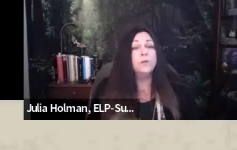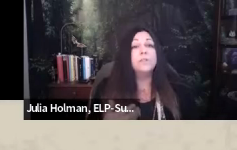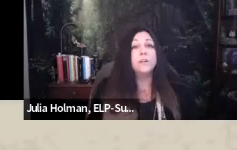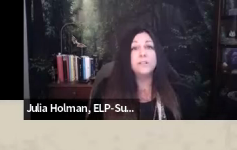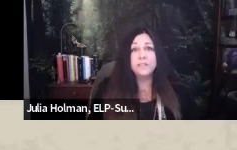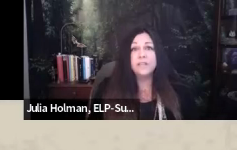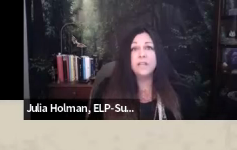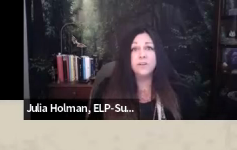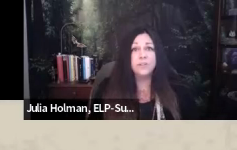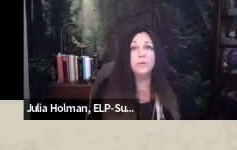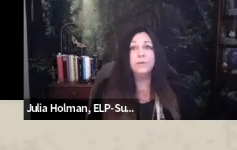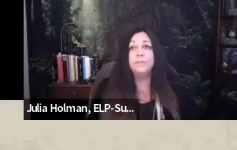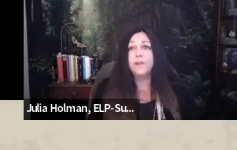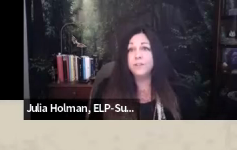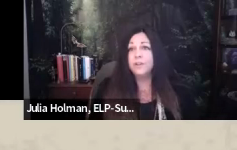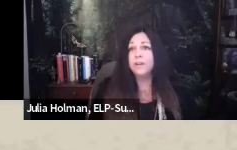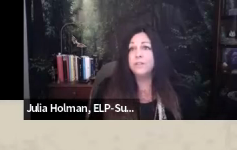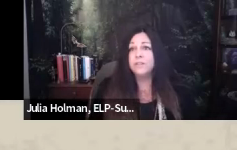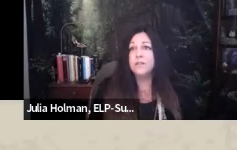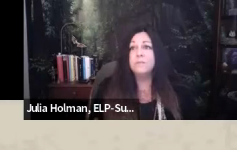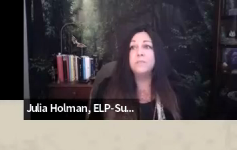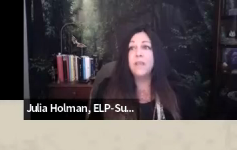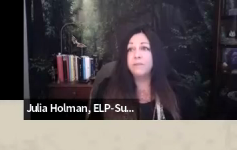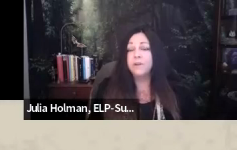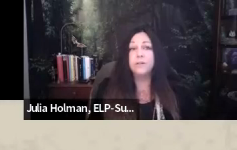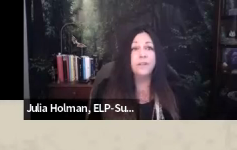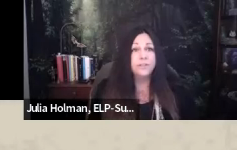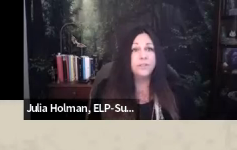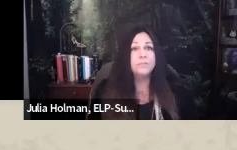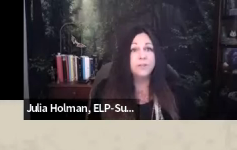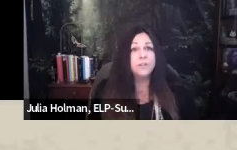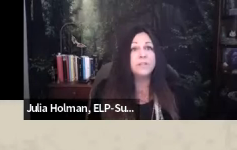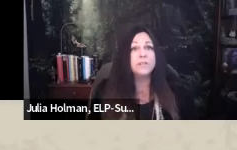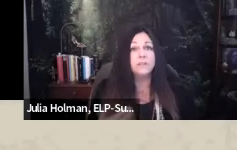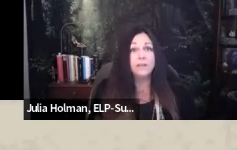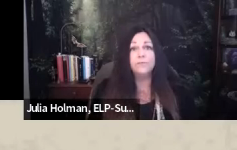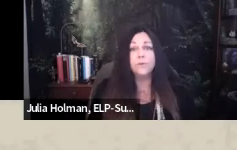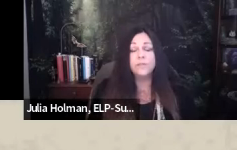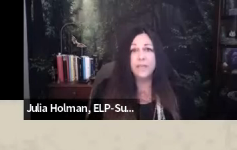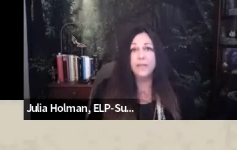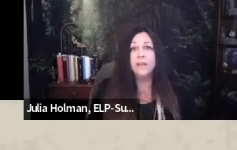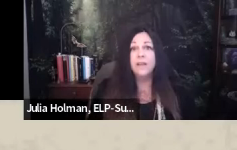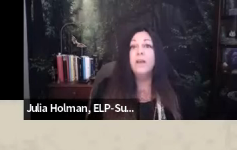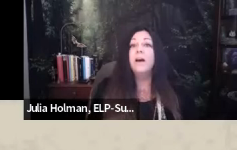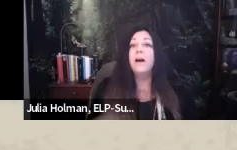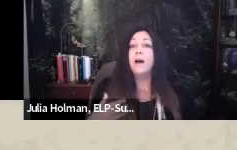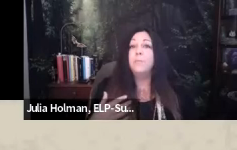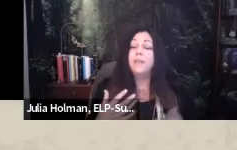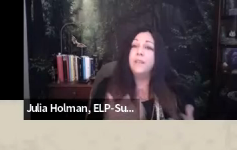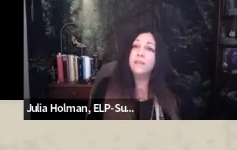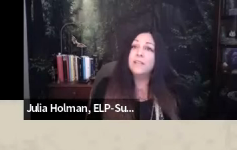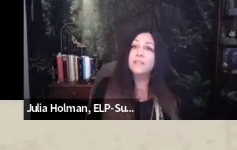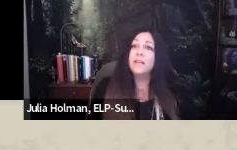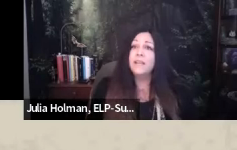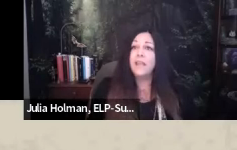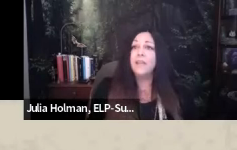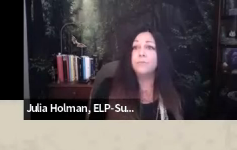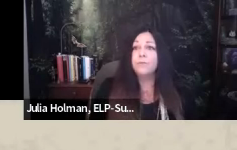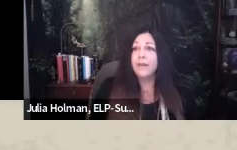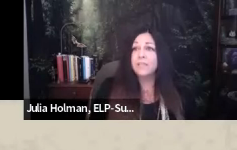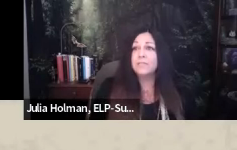to this work started 16 years ago in the foster care system as a behavior intervention specialist in a level 14. And the insights